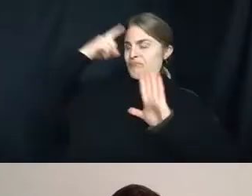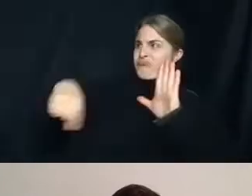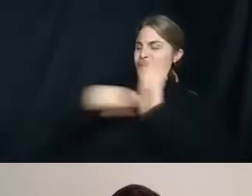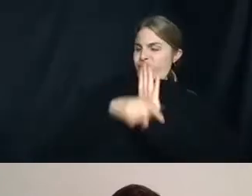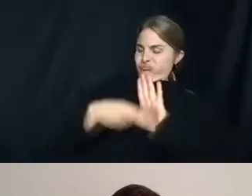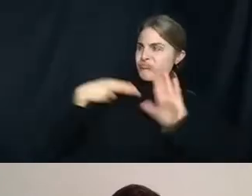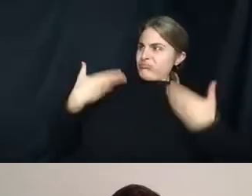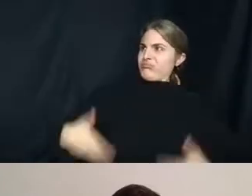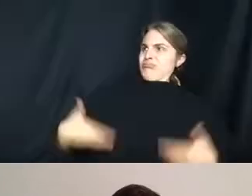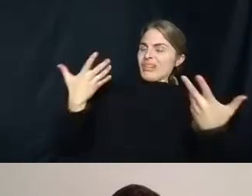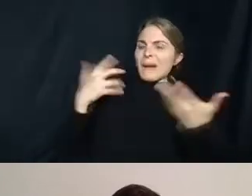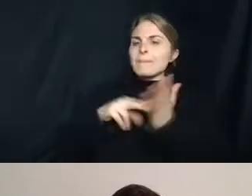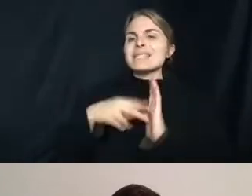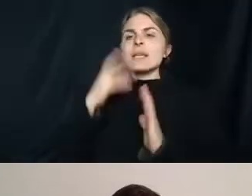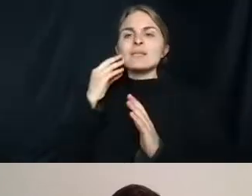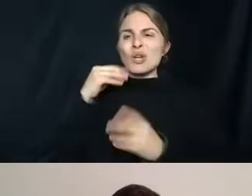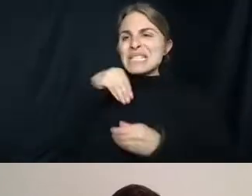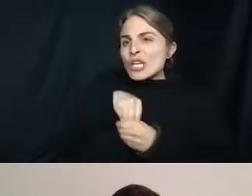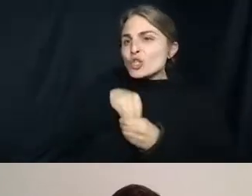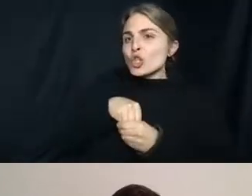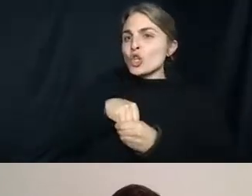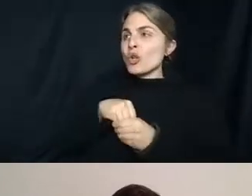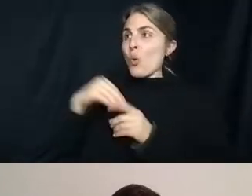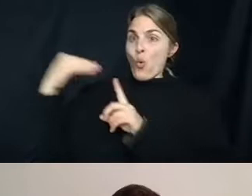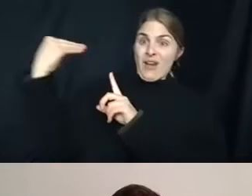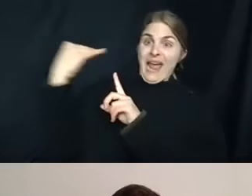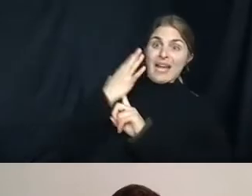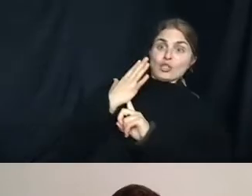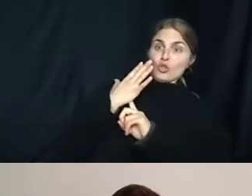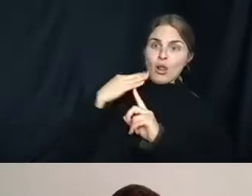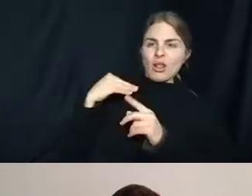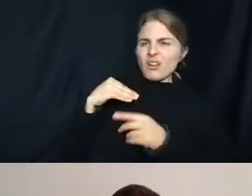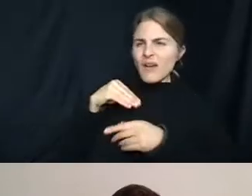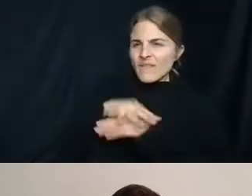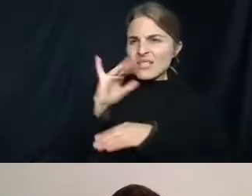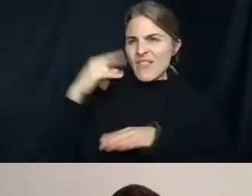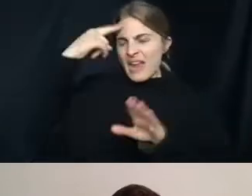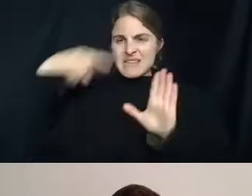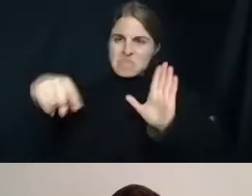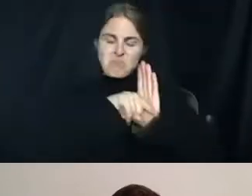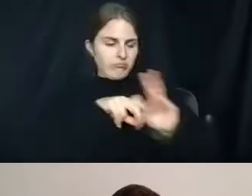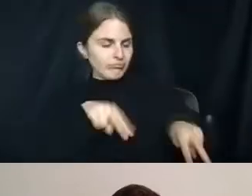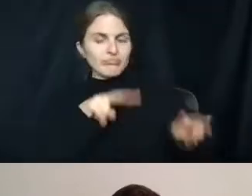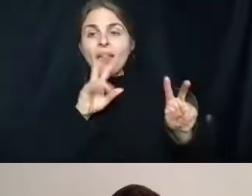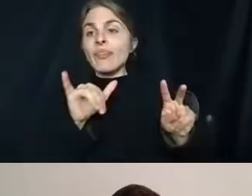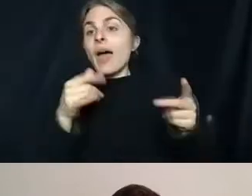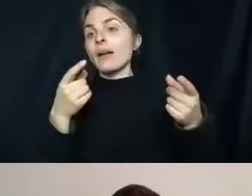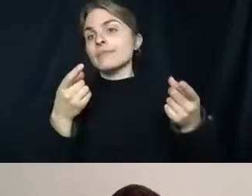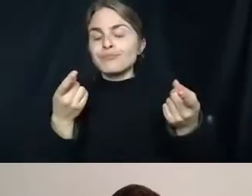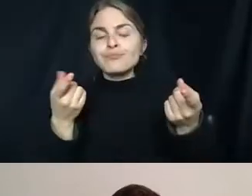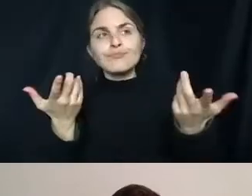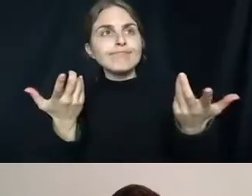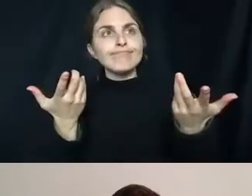experiencing either the internal or external or both effects of that stigma. And that can take form